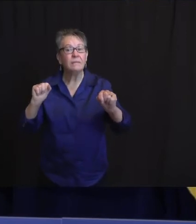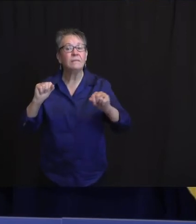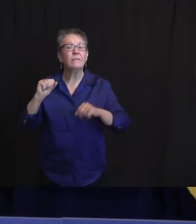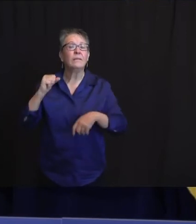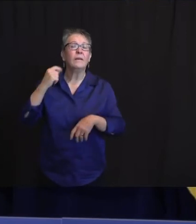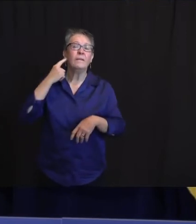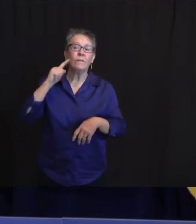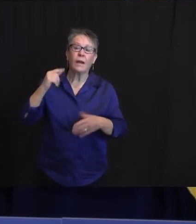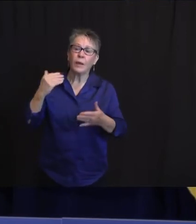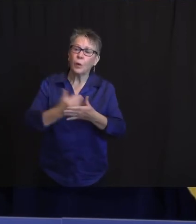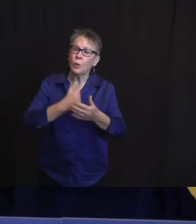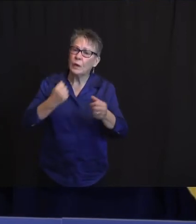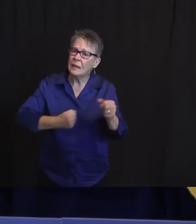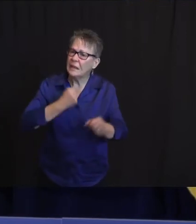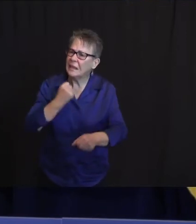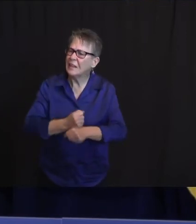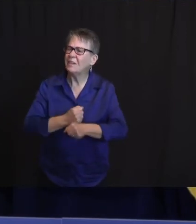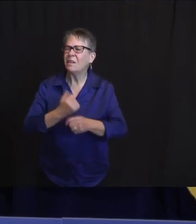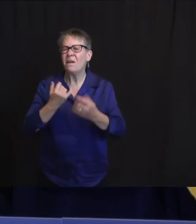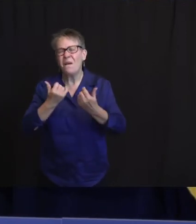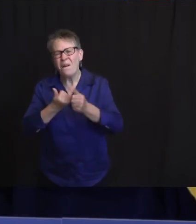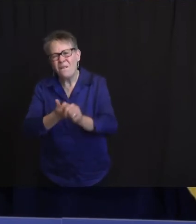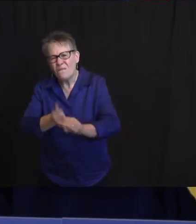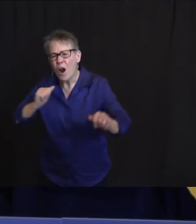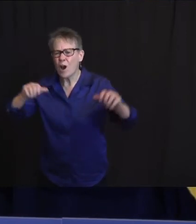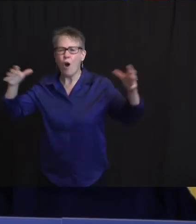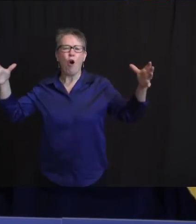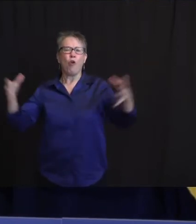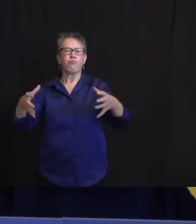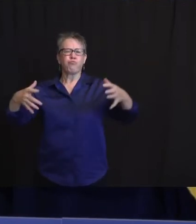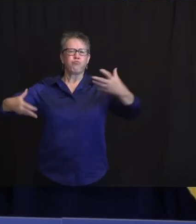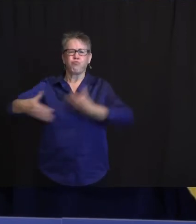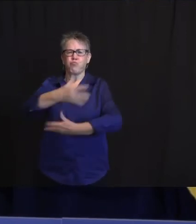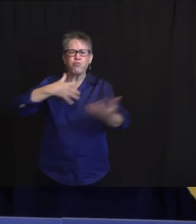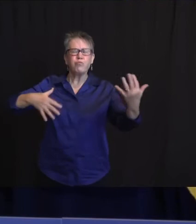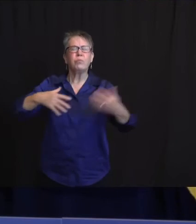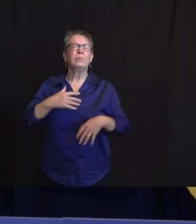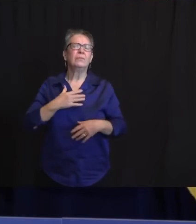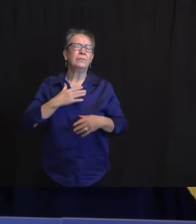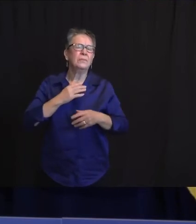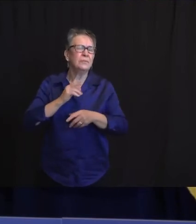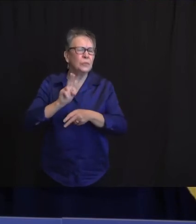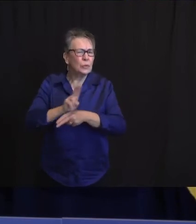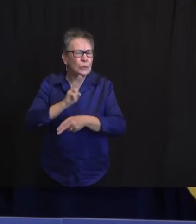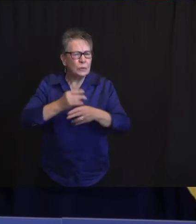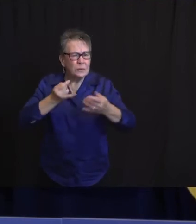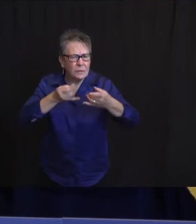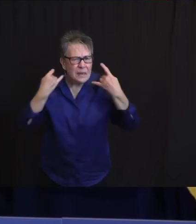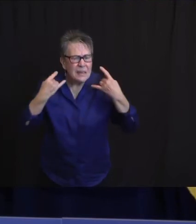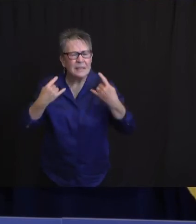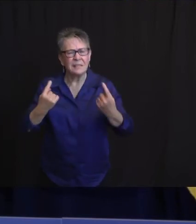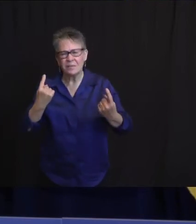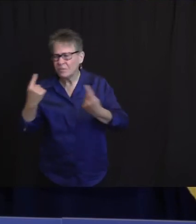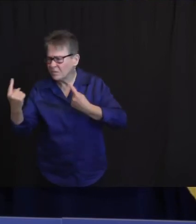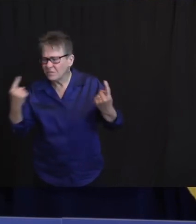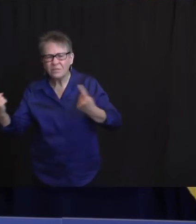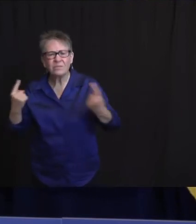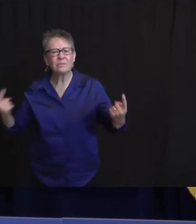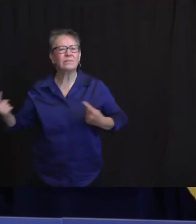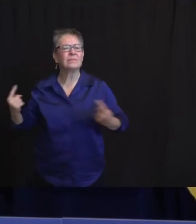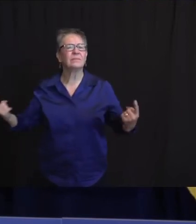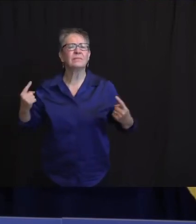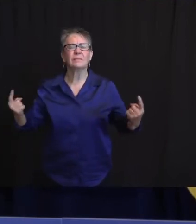gatherings, mask up, continue socially distancing, wash your hands frequently, stay home. If you're sick, call